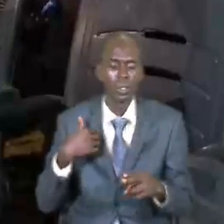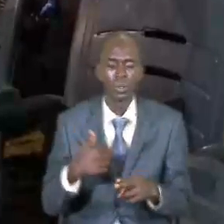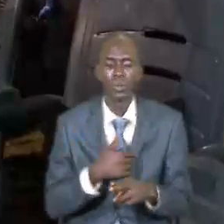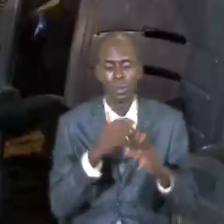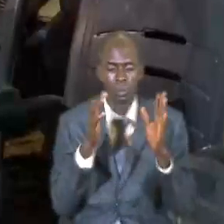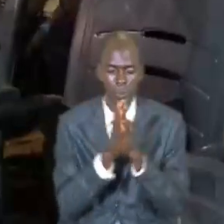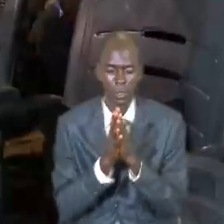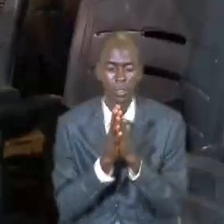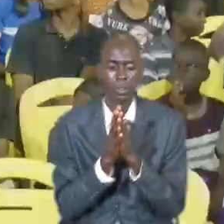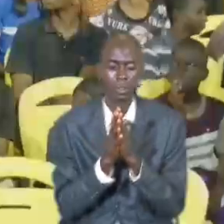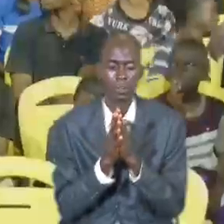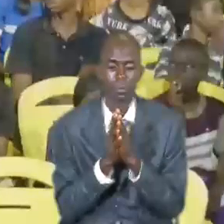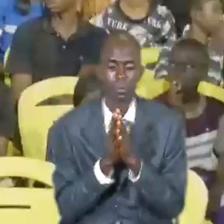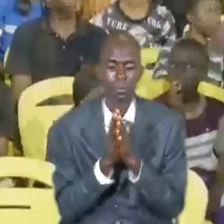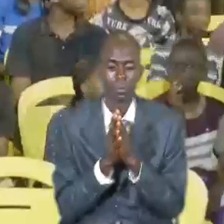A good amen.